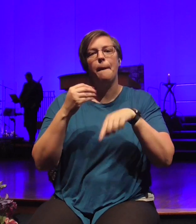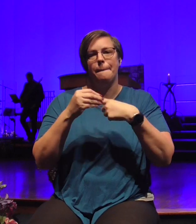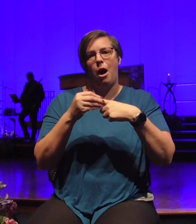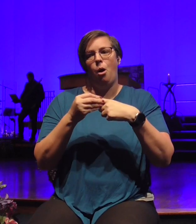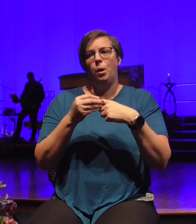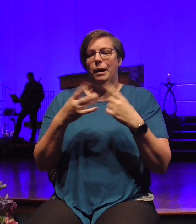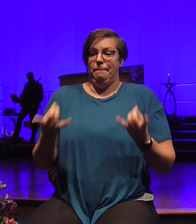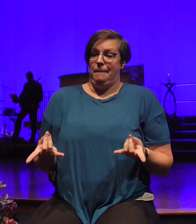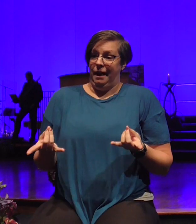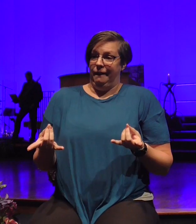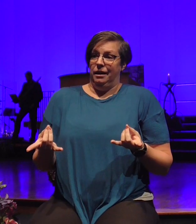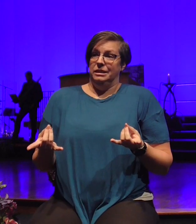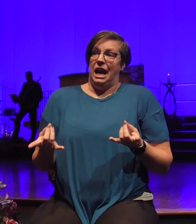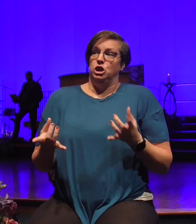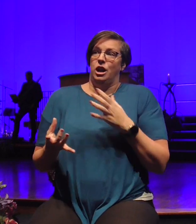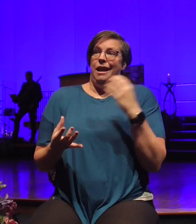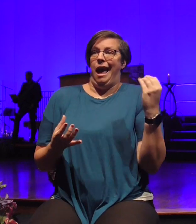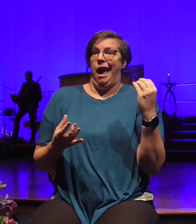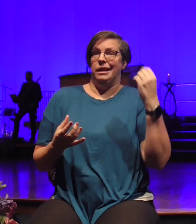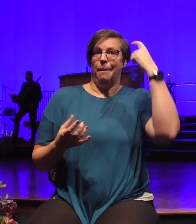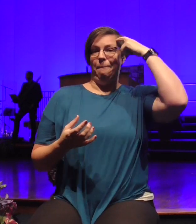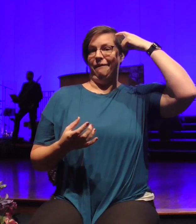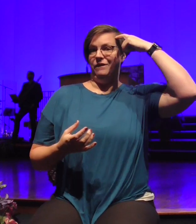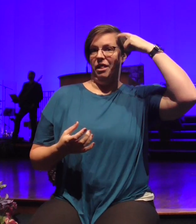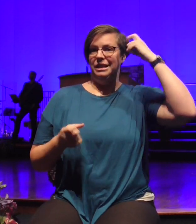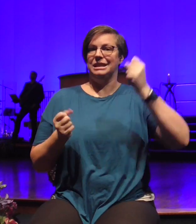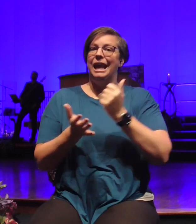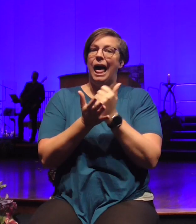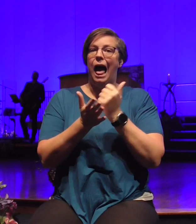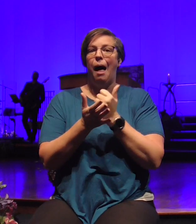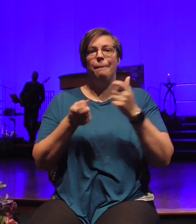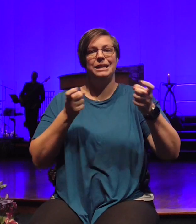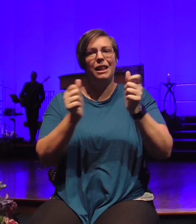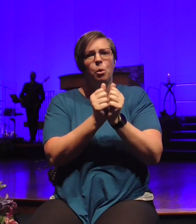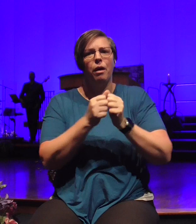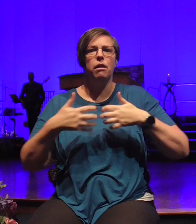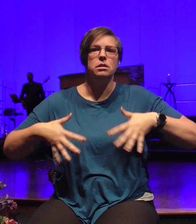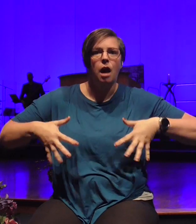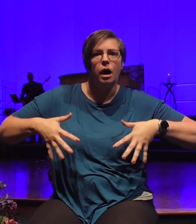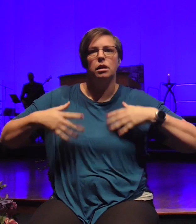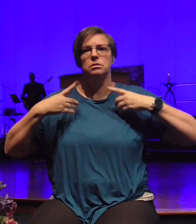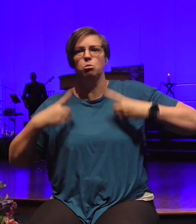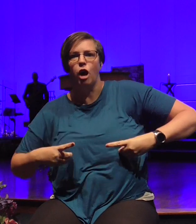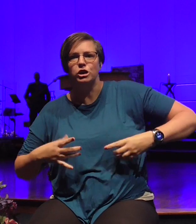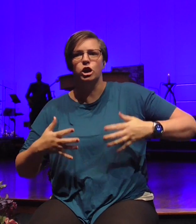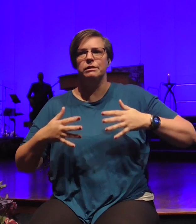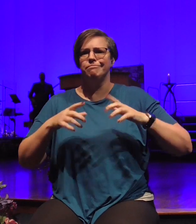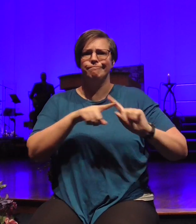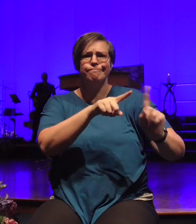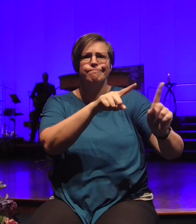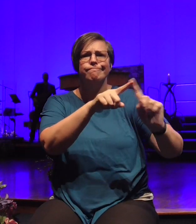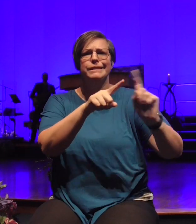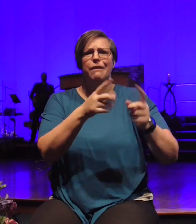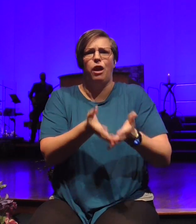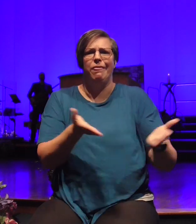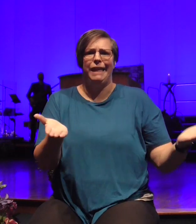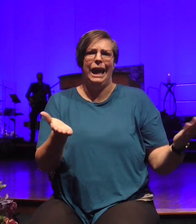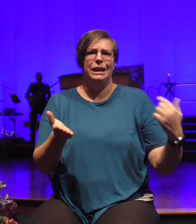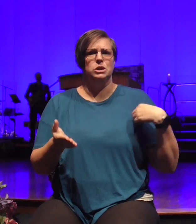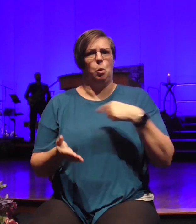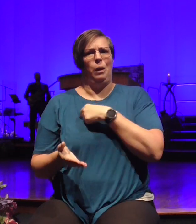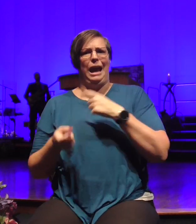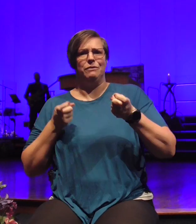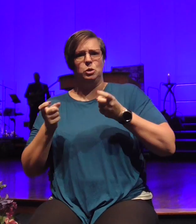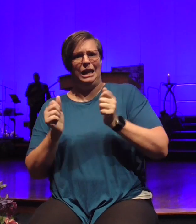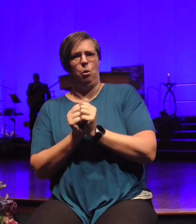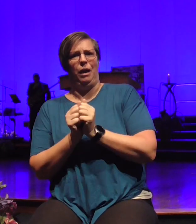can really help dealing with anxiety, depression, and many of the other issues we deal with as modern human